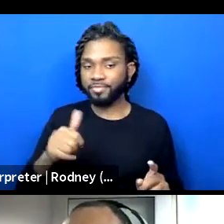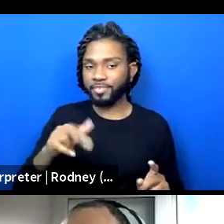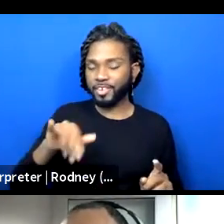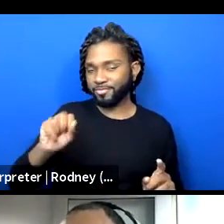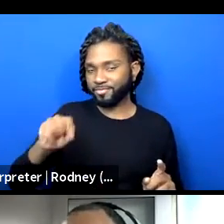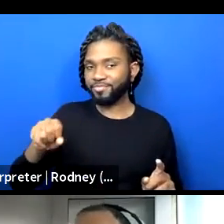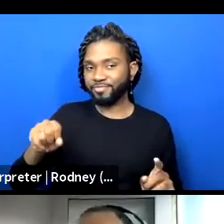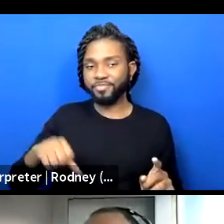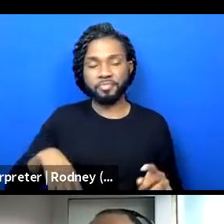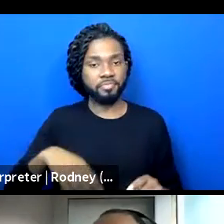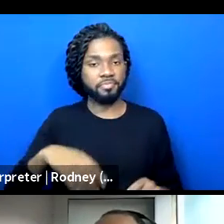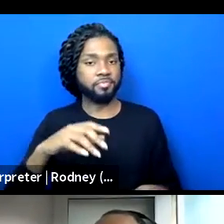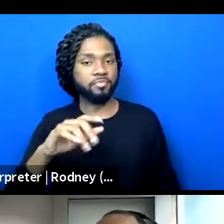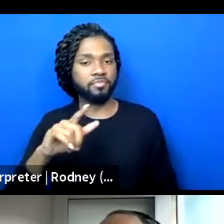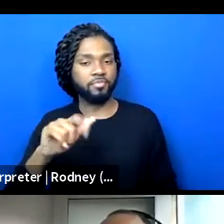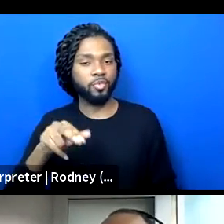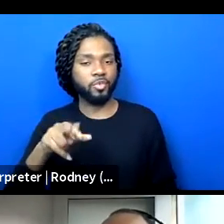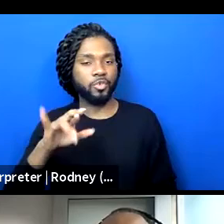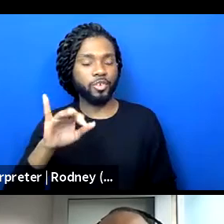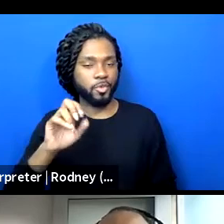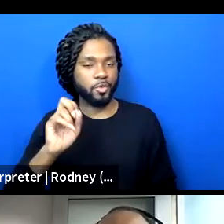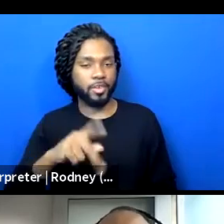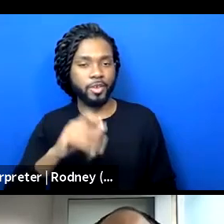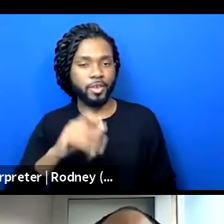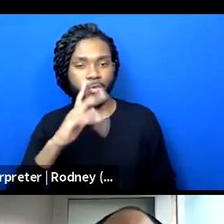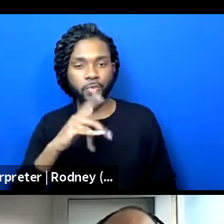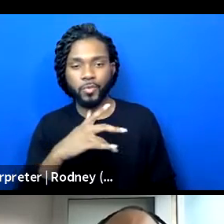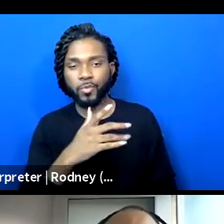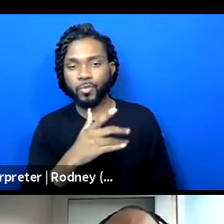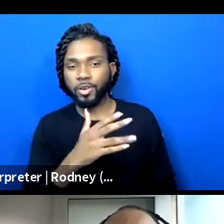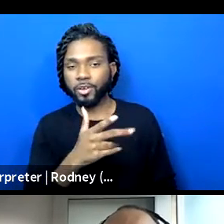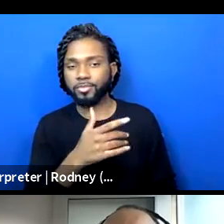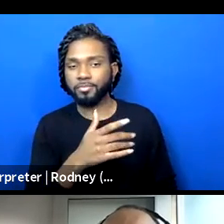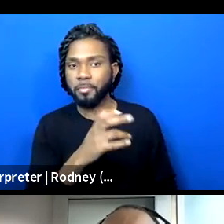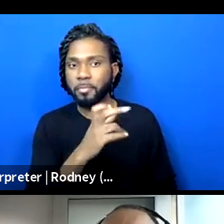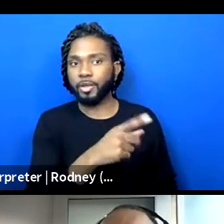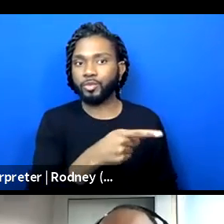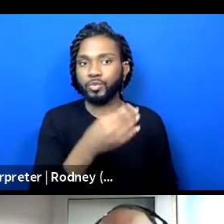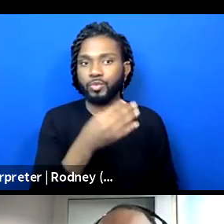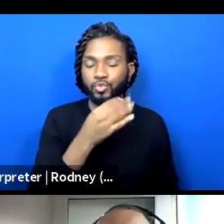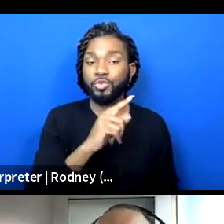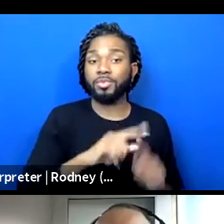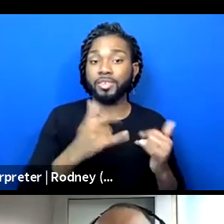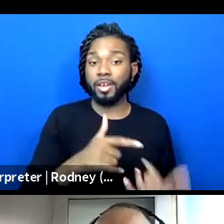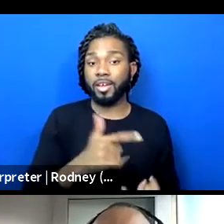are going to be back to you. I'm going to turn it to Maria now. Over to you.